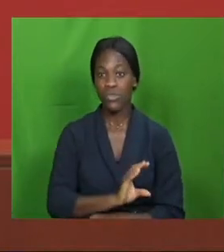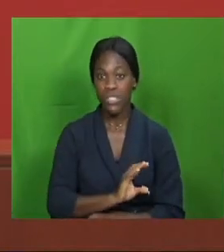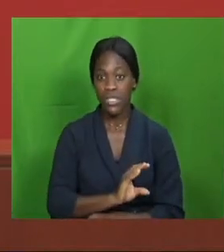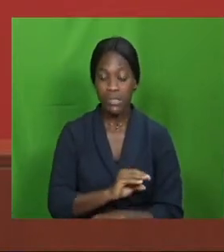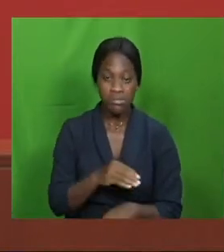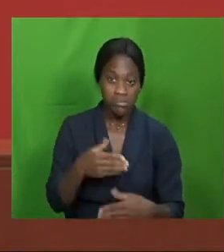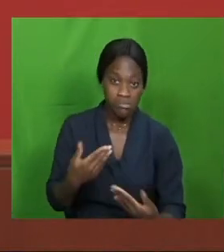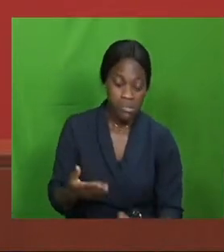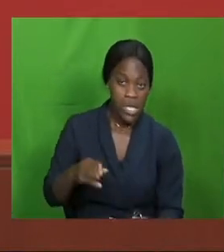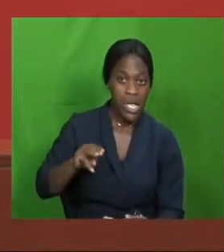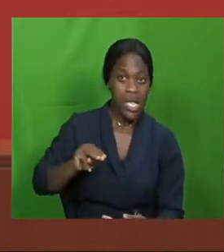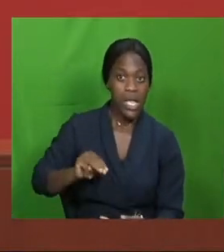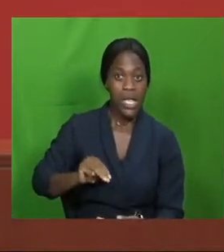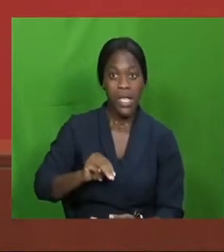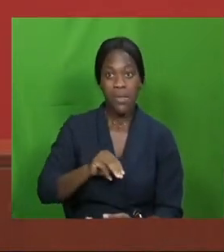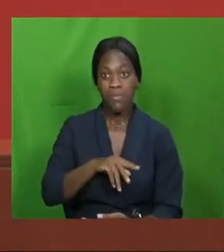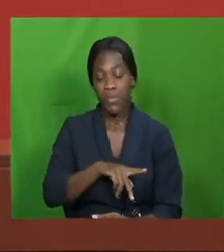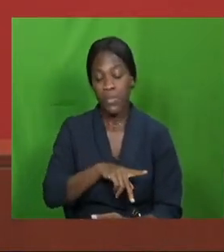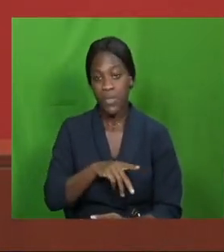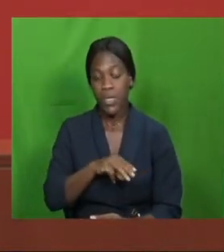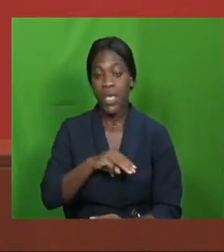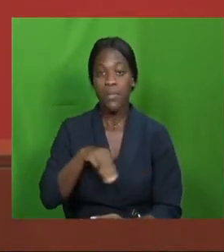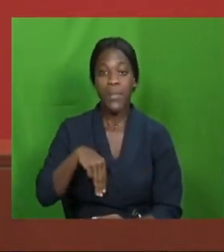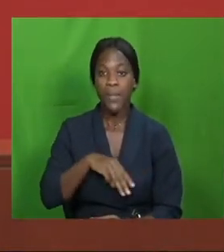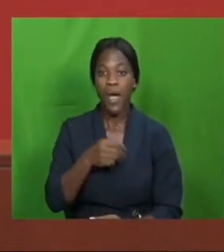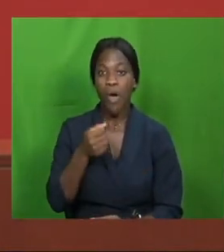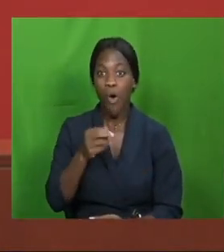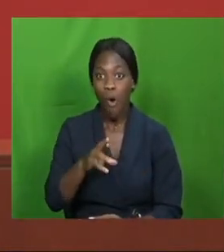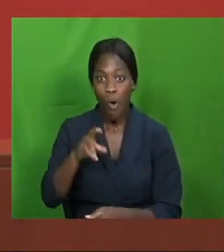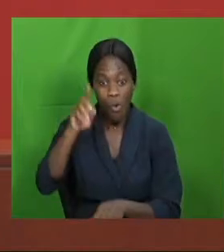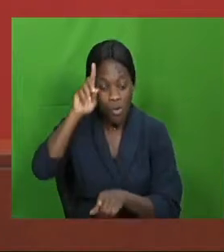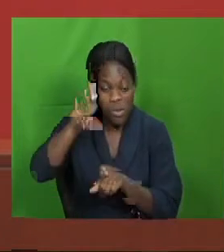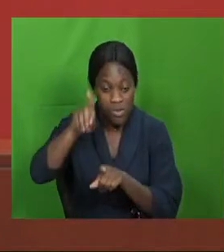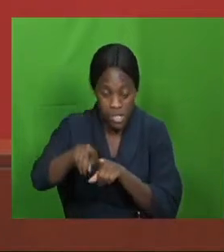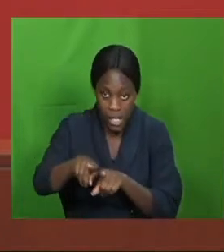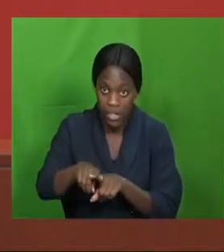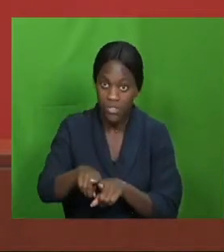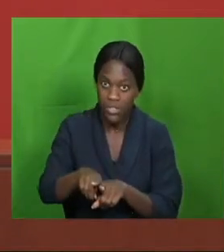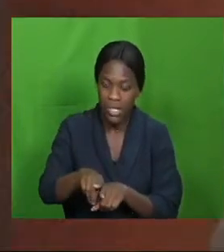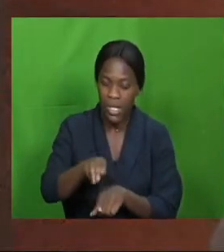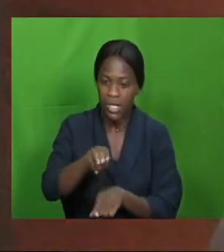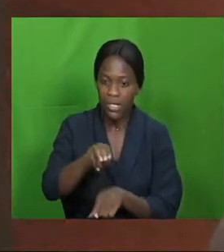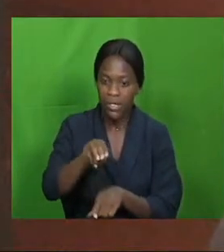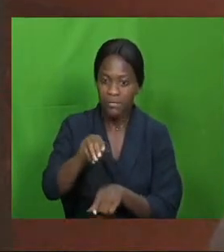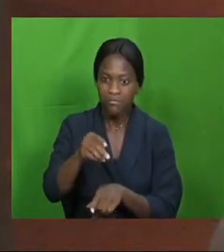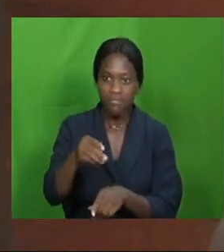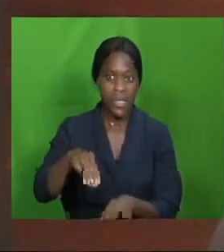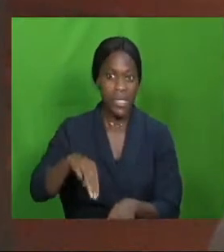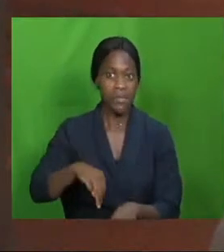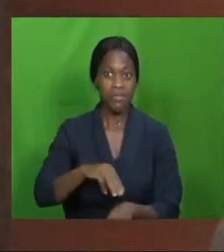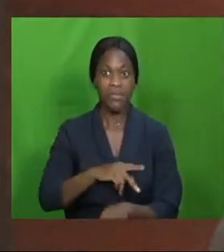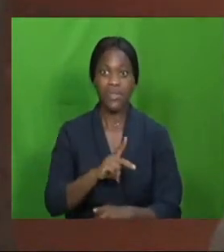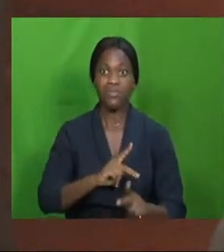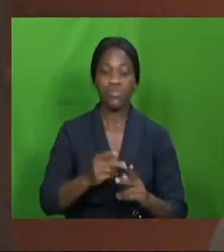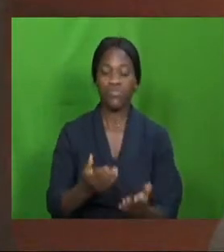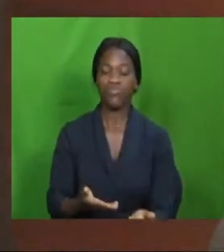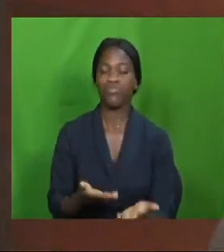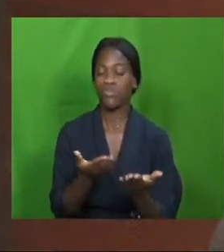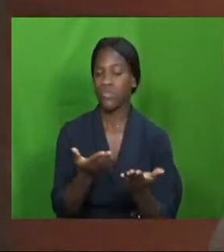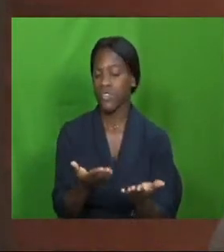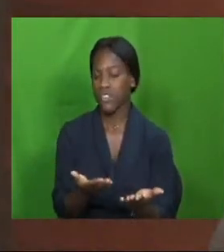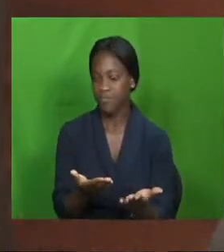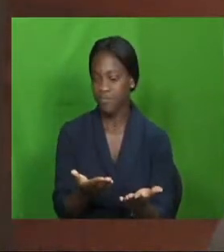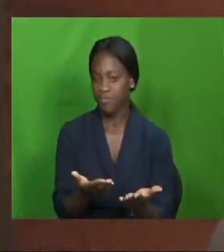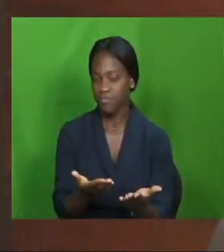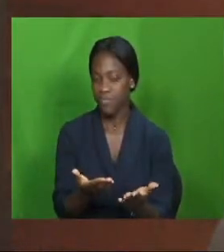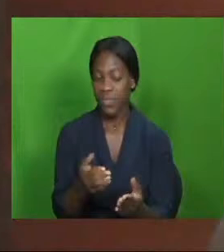member of the committee, or as otherwise agreed to by the House See Standing Orders 53,